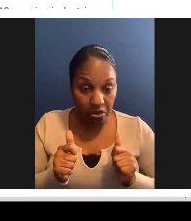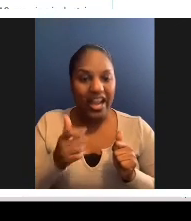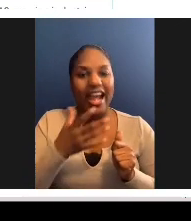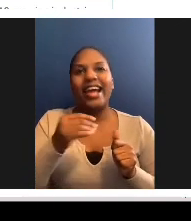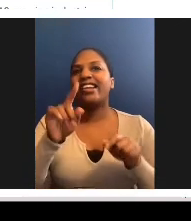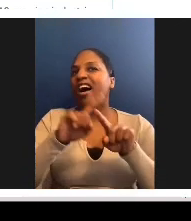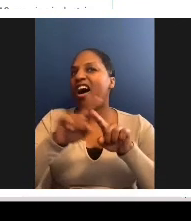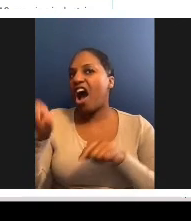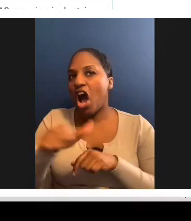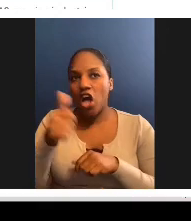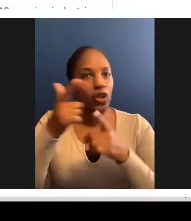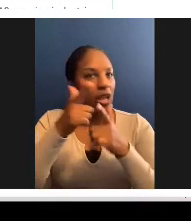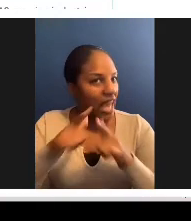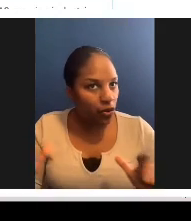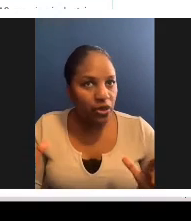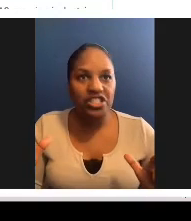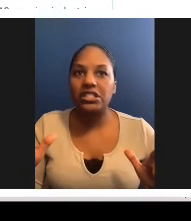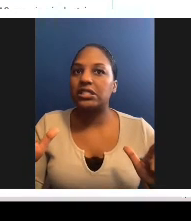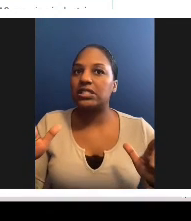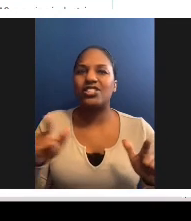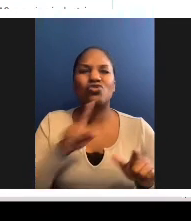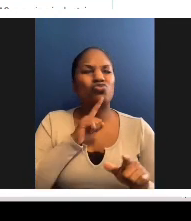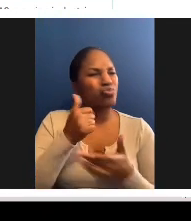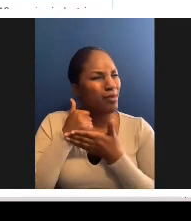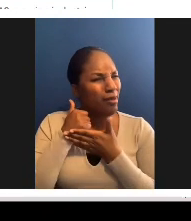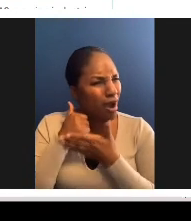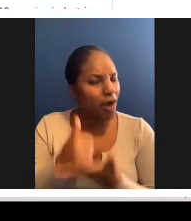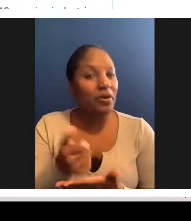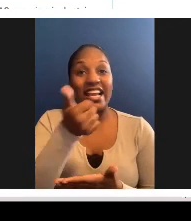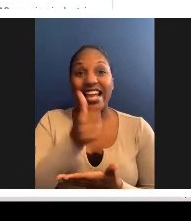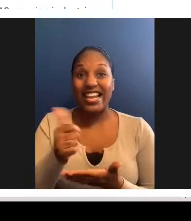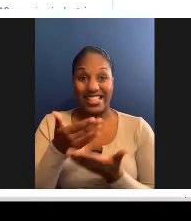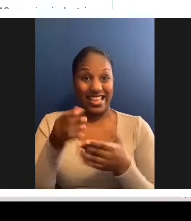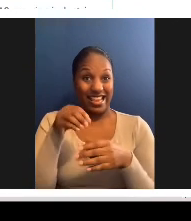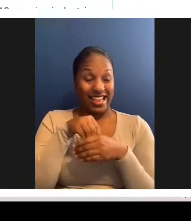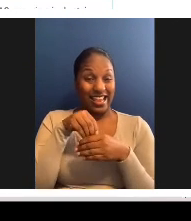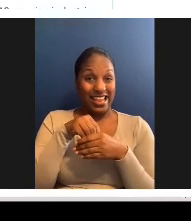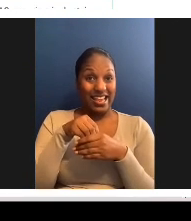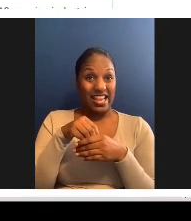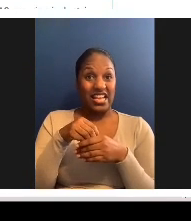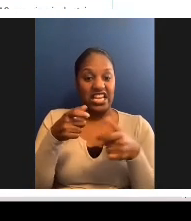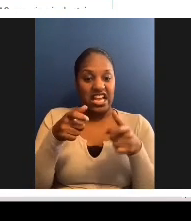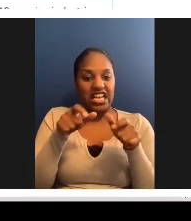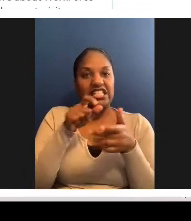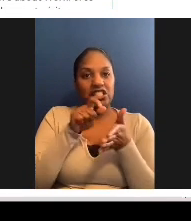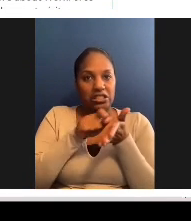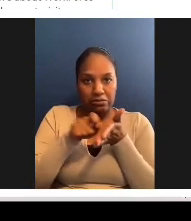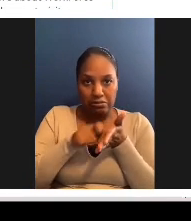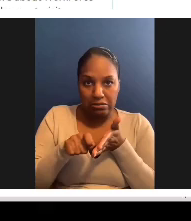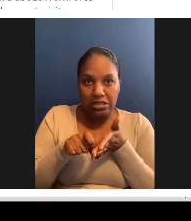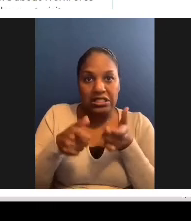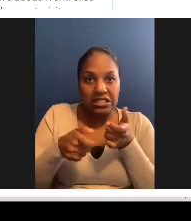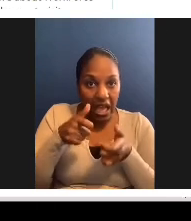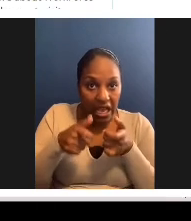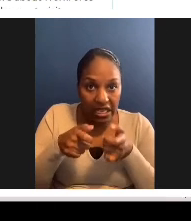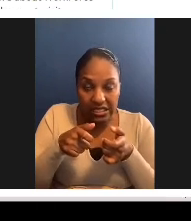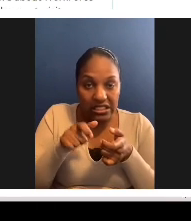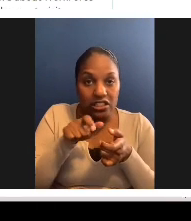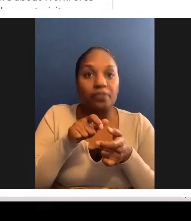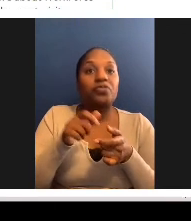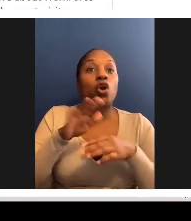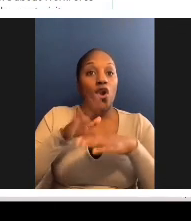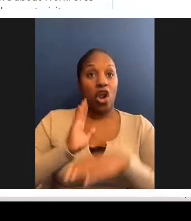other languages. So it's very helpful, and anything that's in text throughout our website, you can use these.